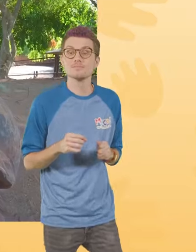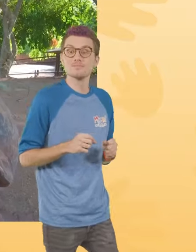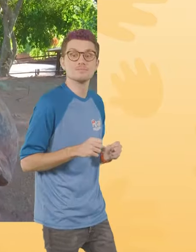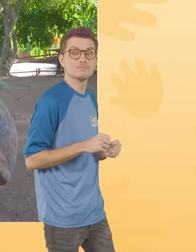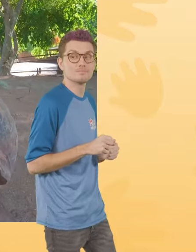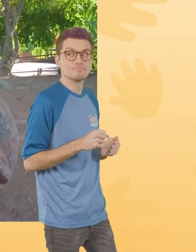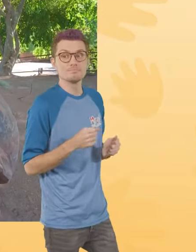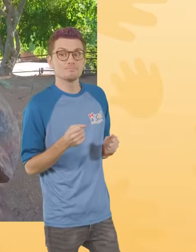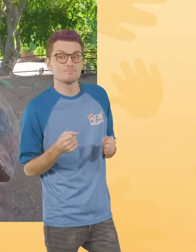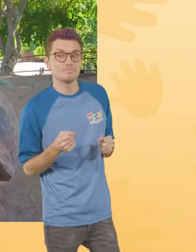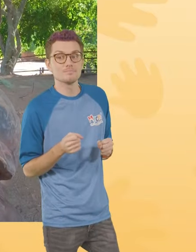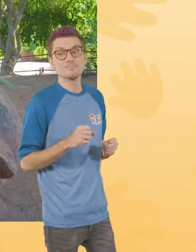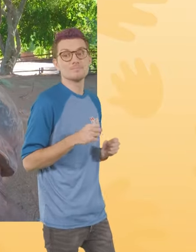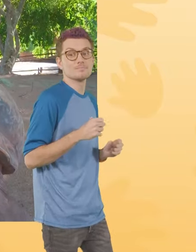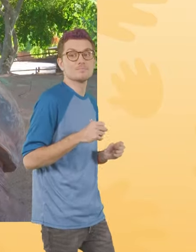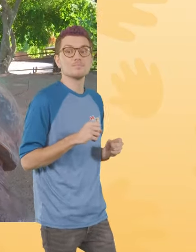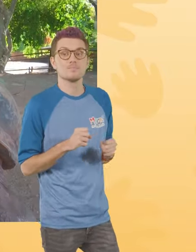I'm ready.